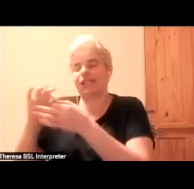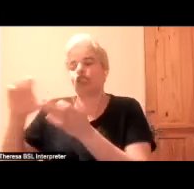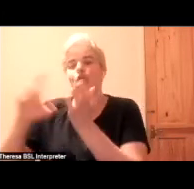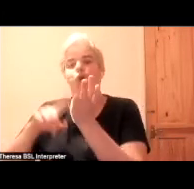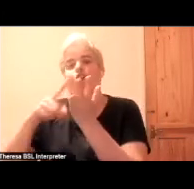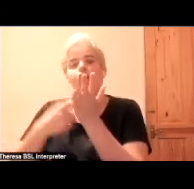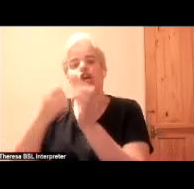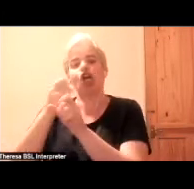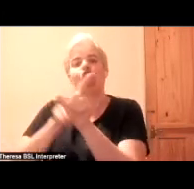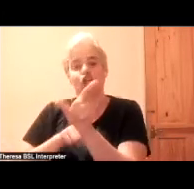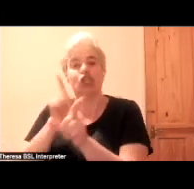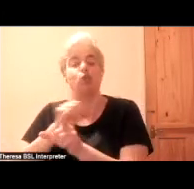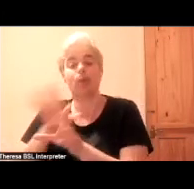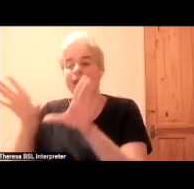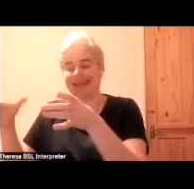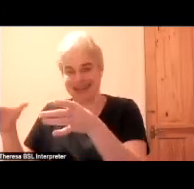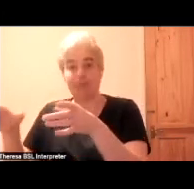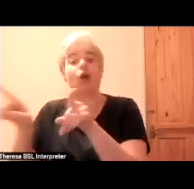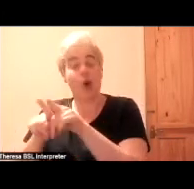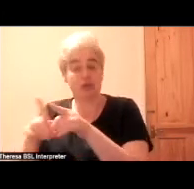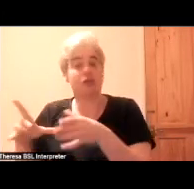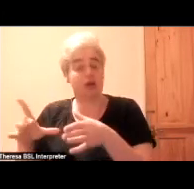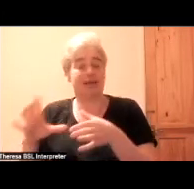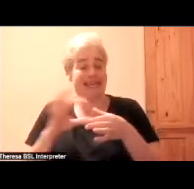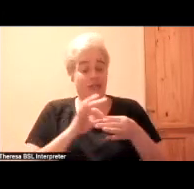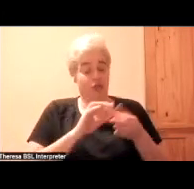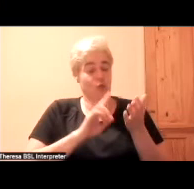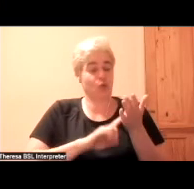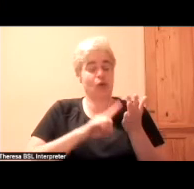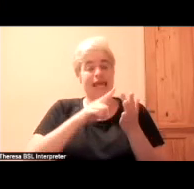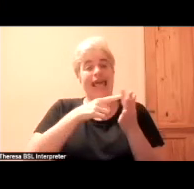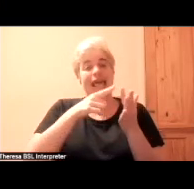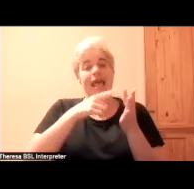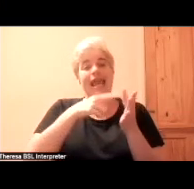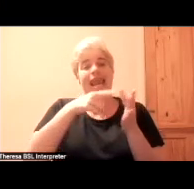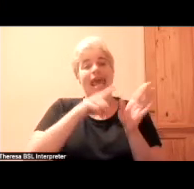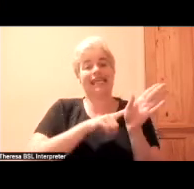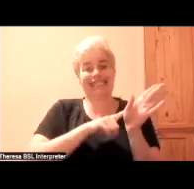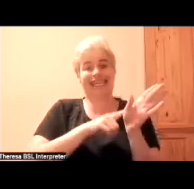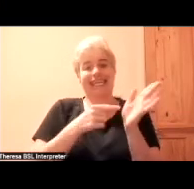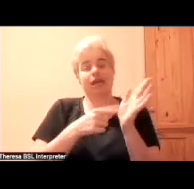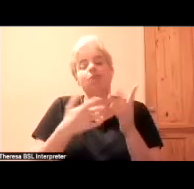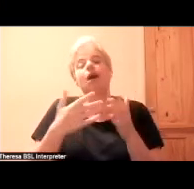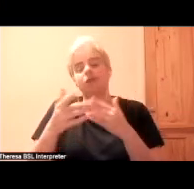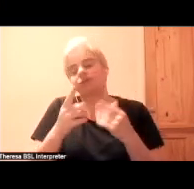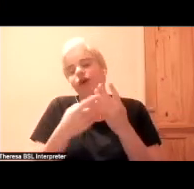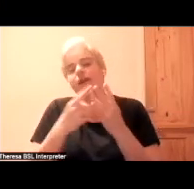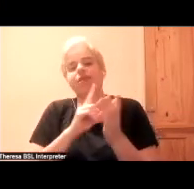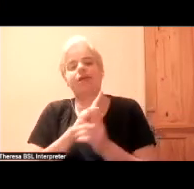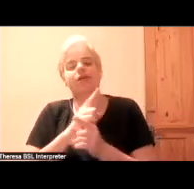That doesn't mean that this doesn't also apply to the laity, but perhaps that's for a matter of discussion